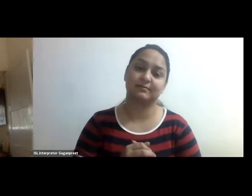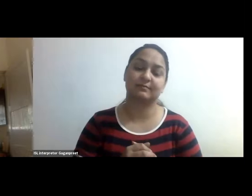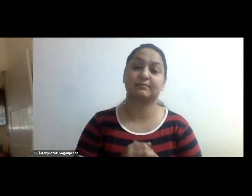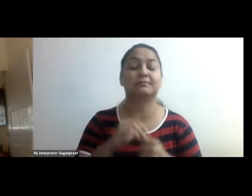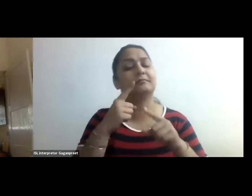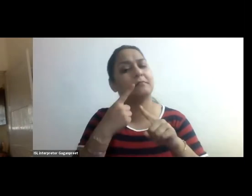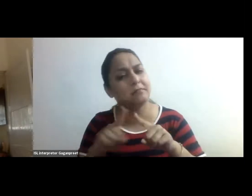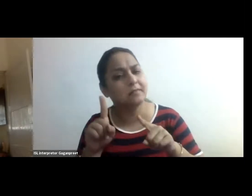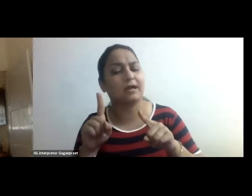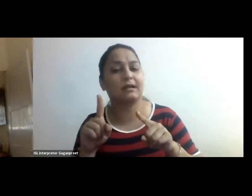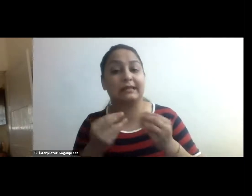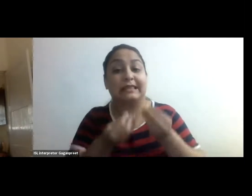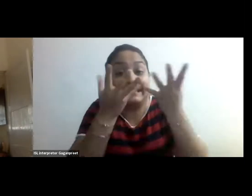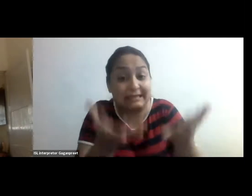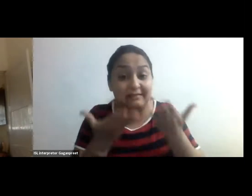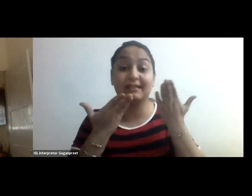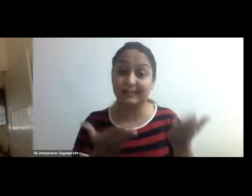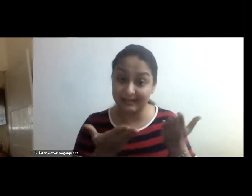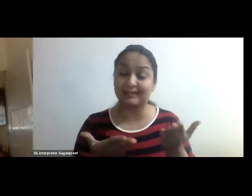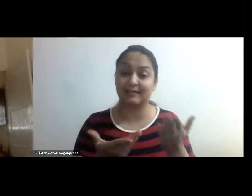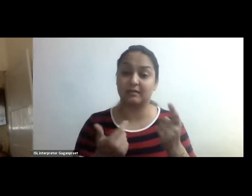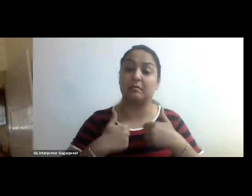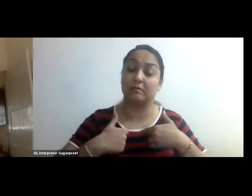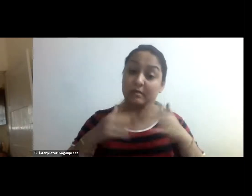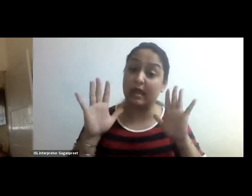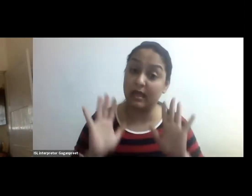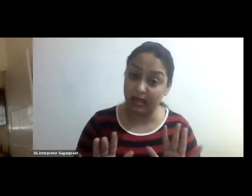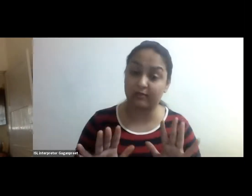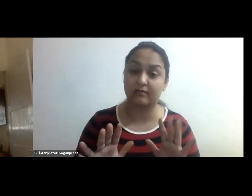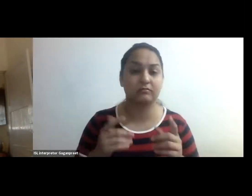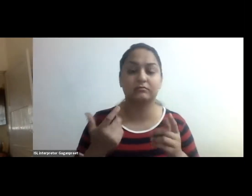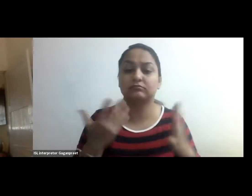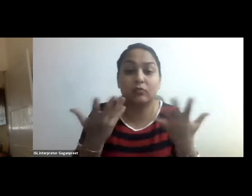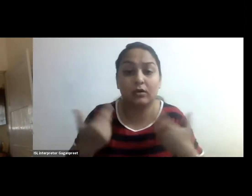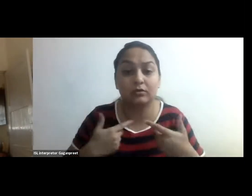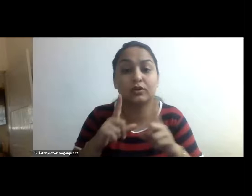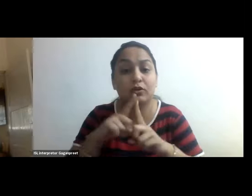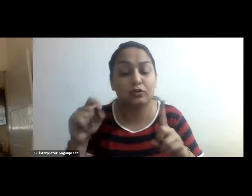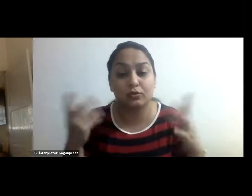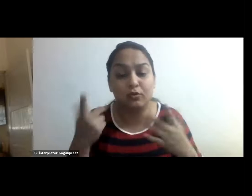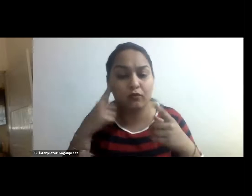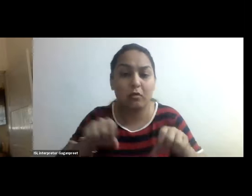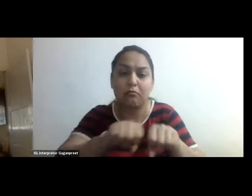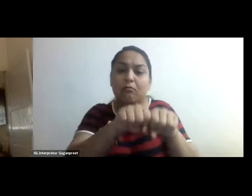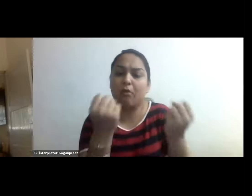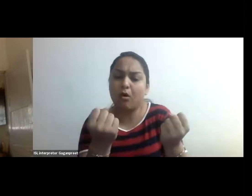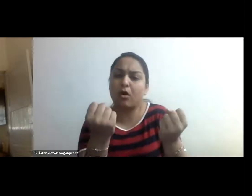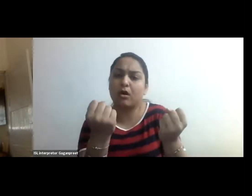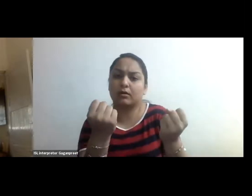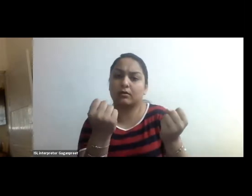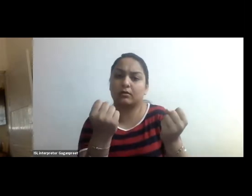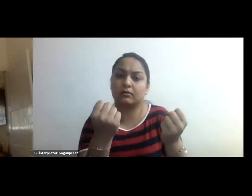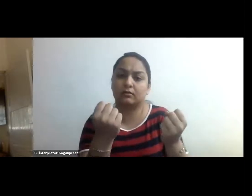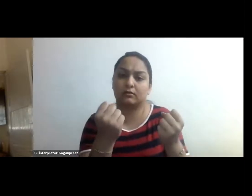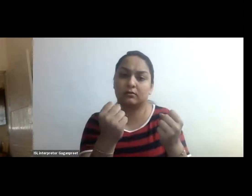but given that we have what we have done is we've broken up the